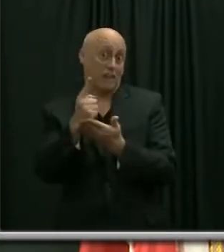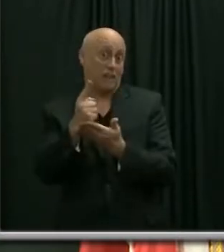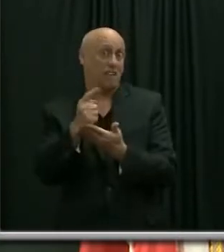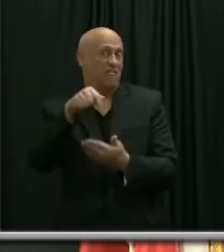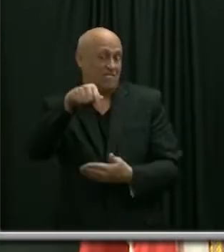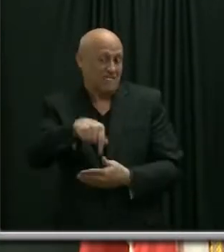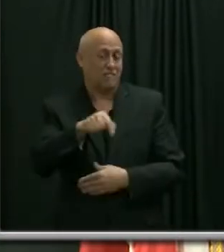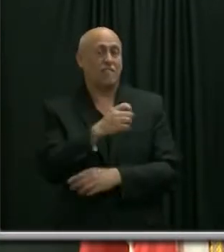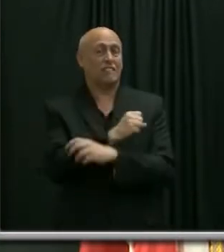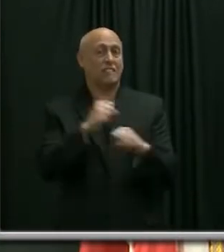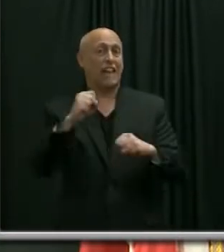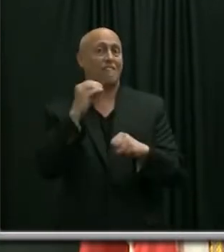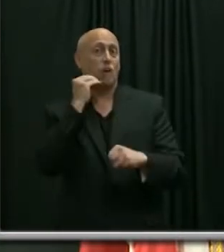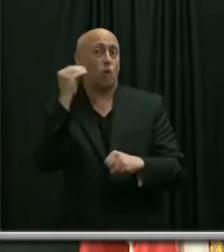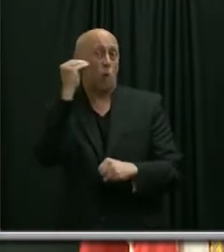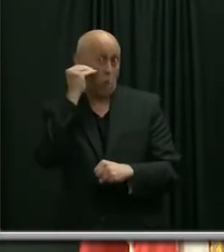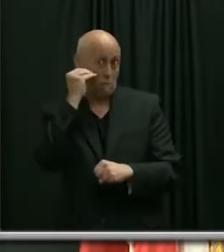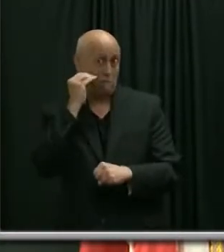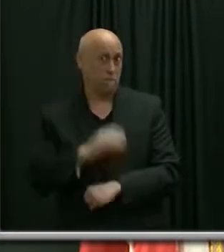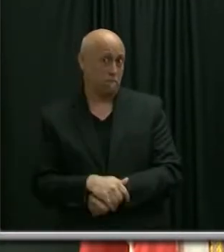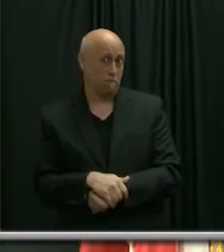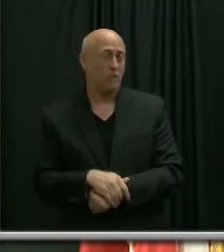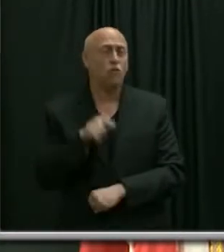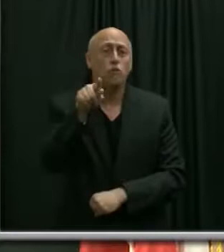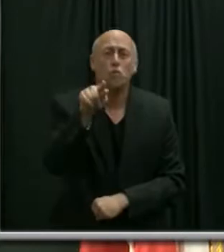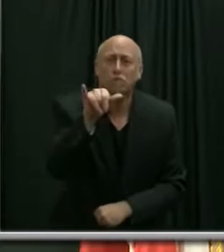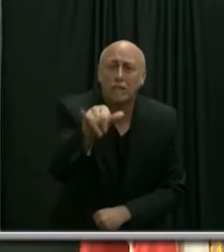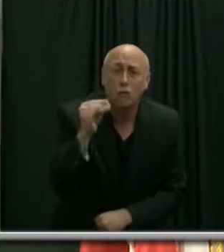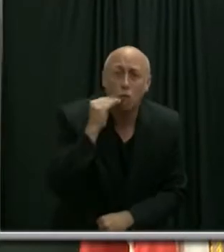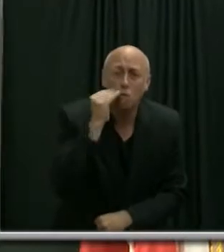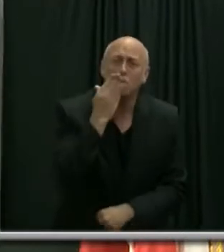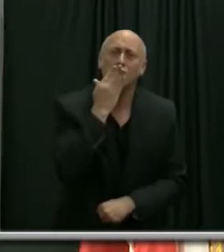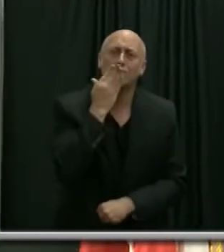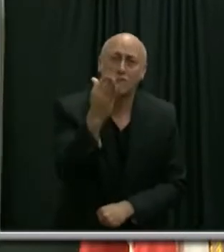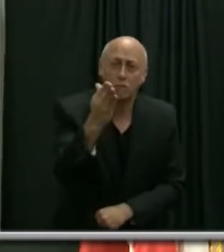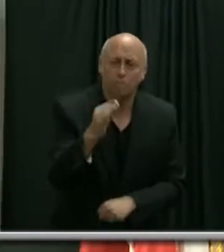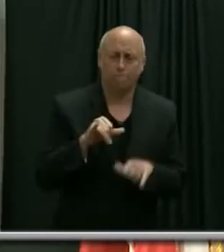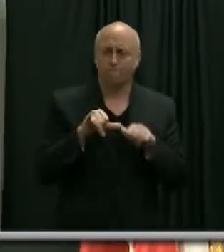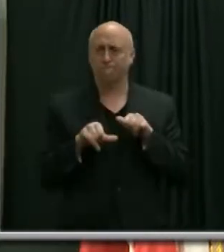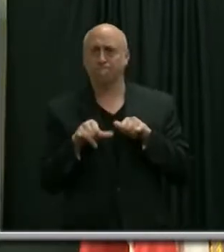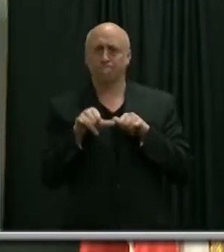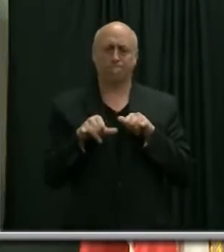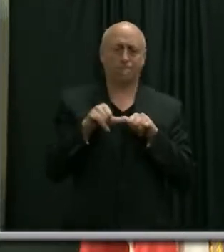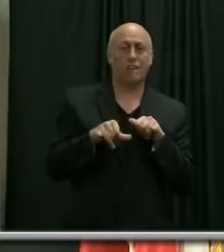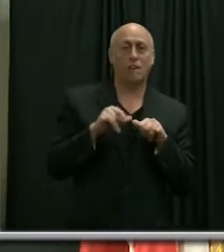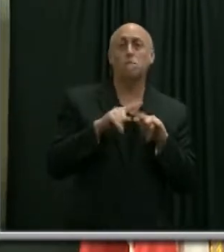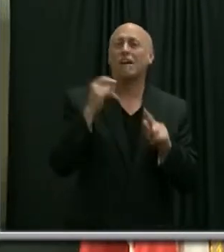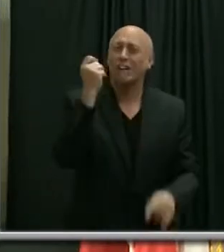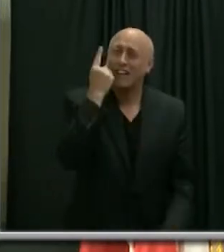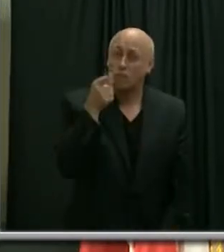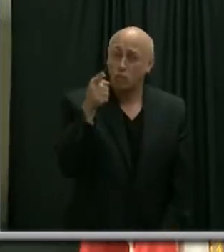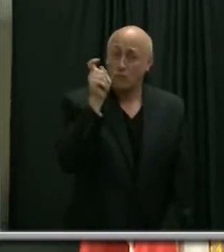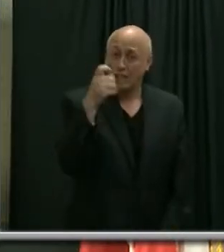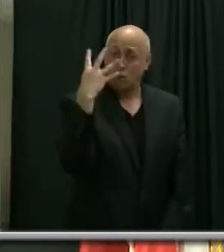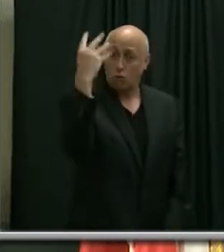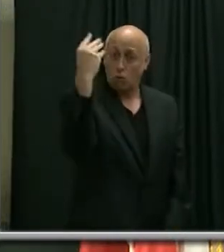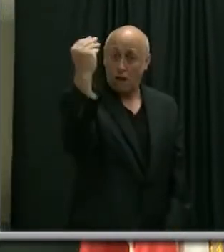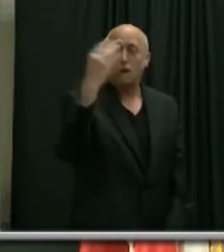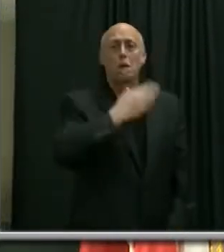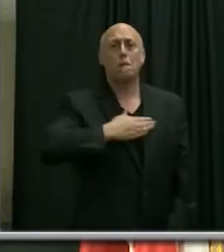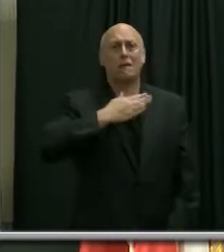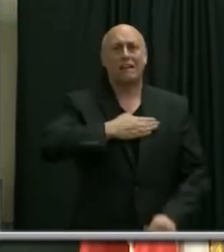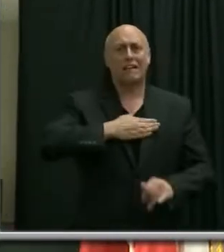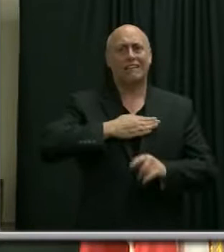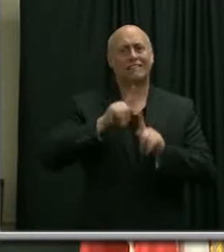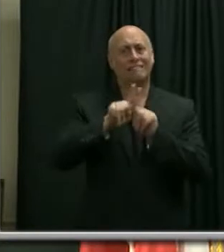order. Thank you to all of you who have stayed home. But for those of you who need to go out, please remember to stay socially